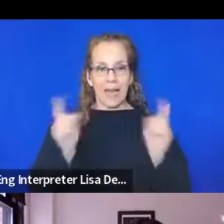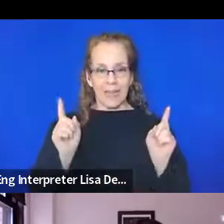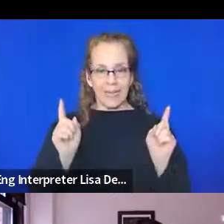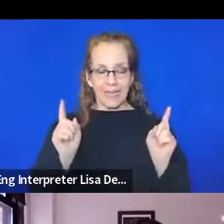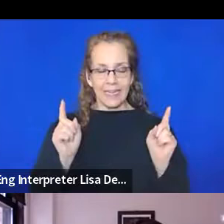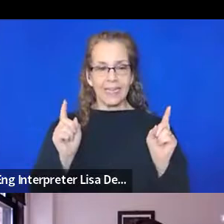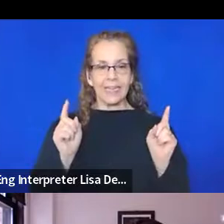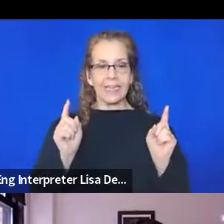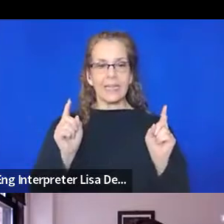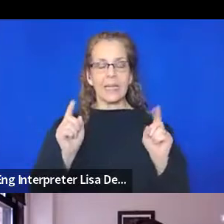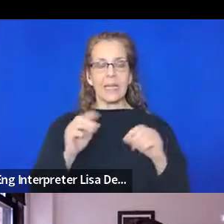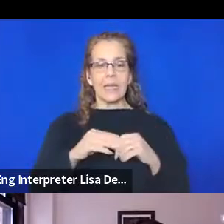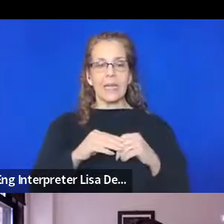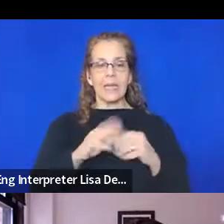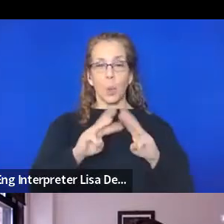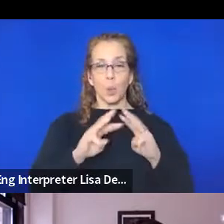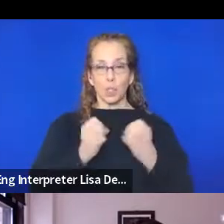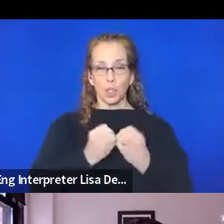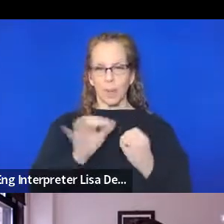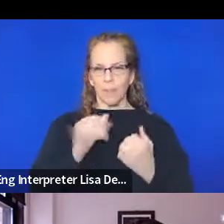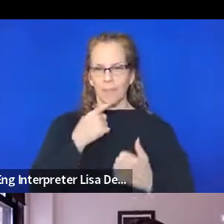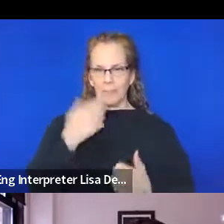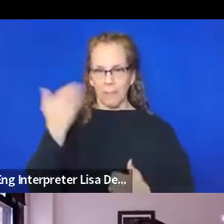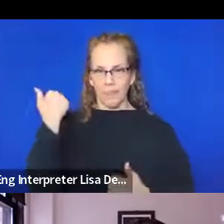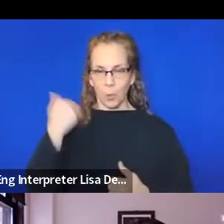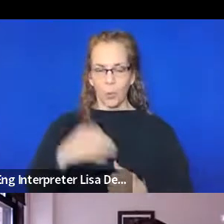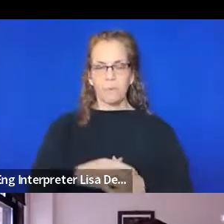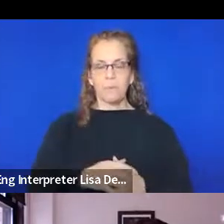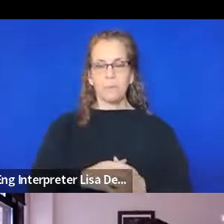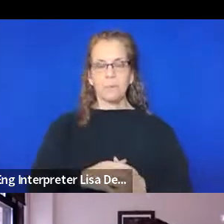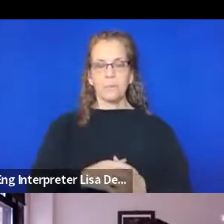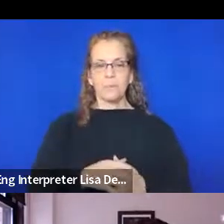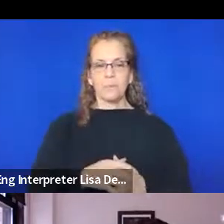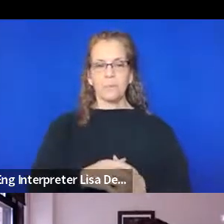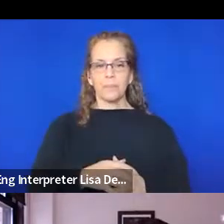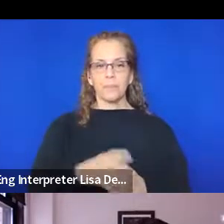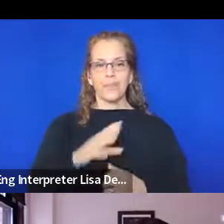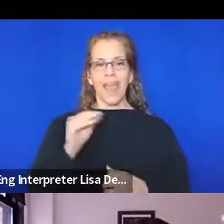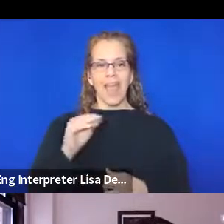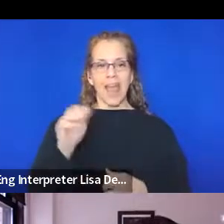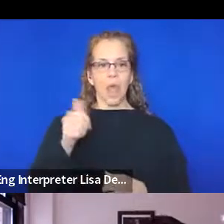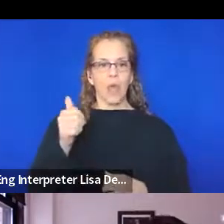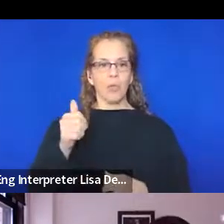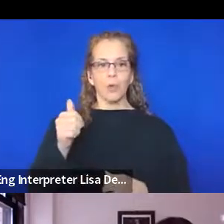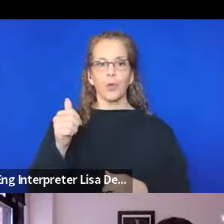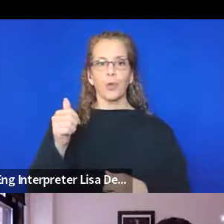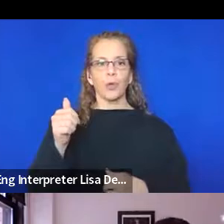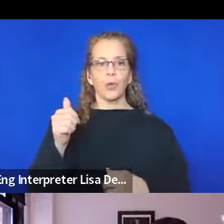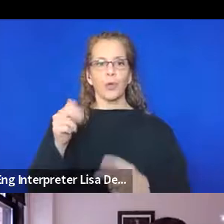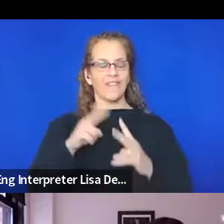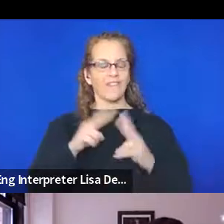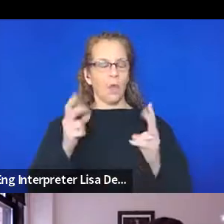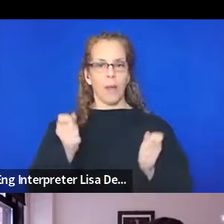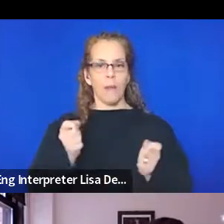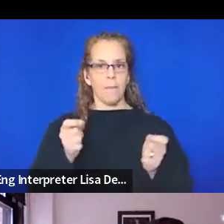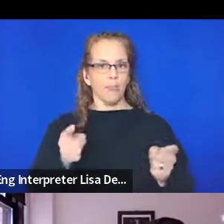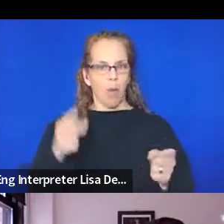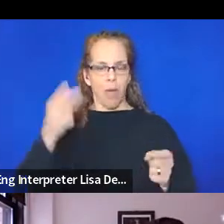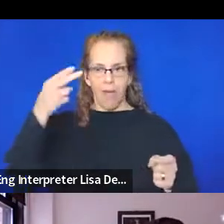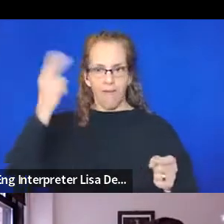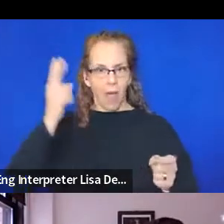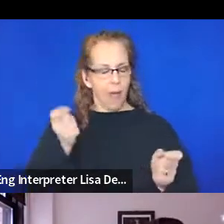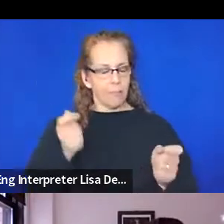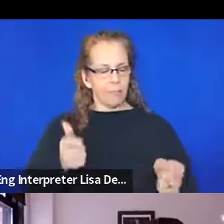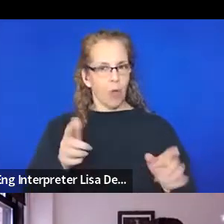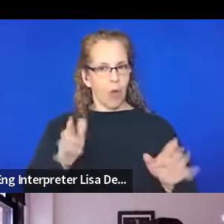storytelling workshops that I mentioned earlier, as well as another highly improvised form of performance